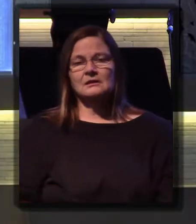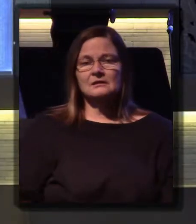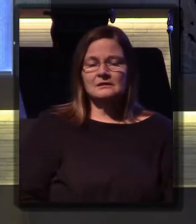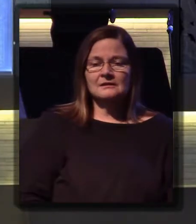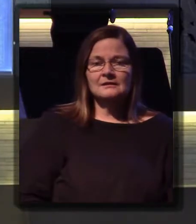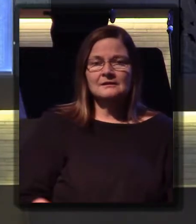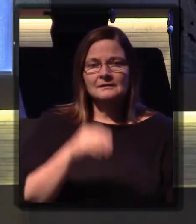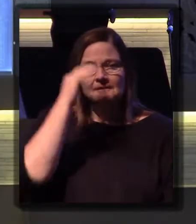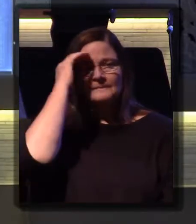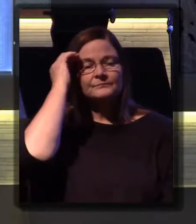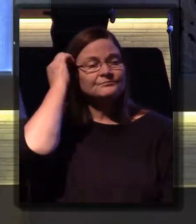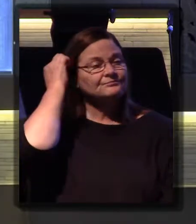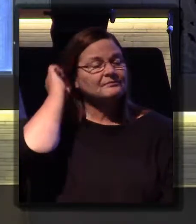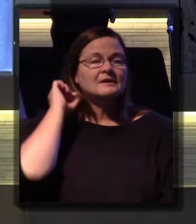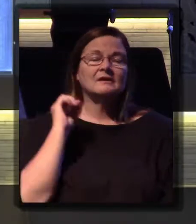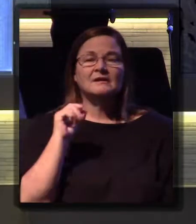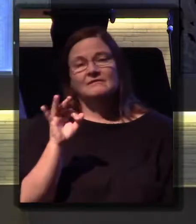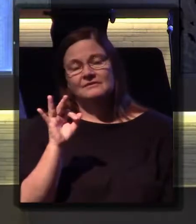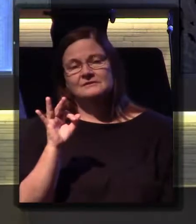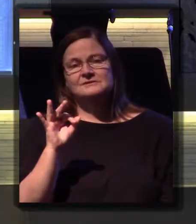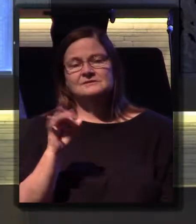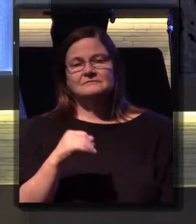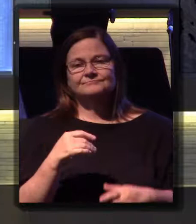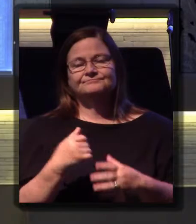whether it's a friendship that falls apart,